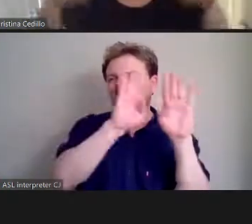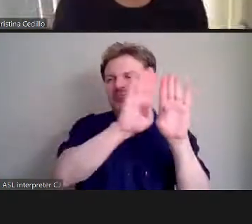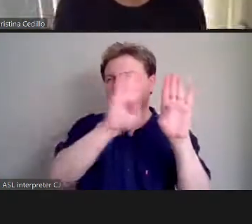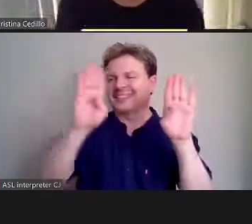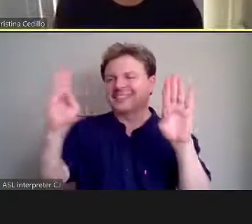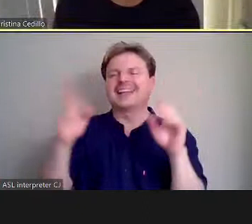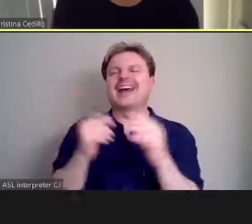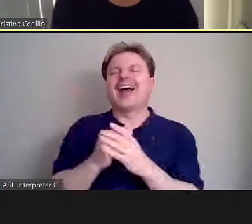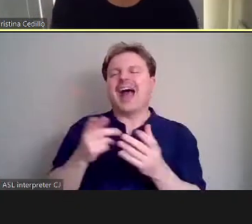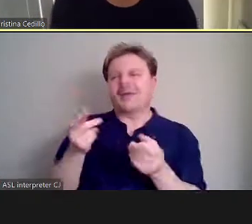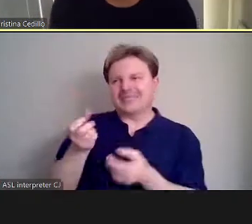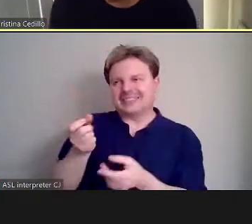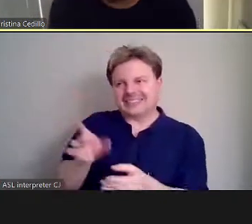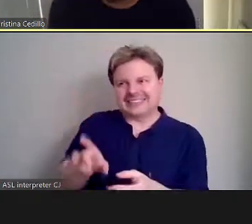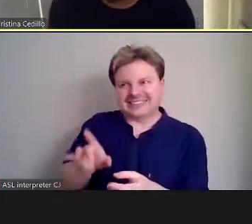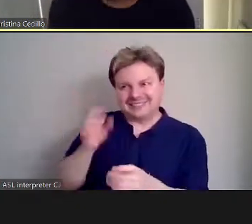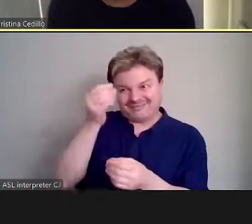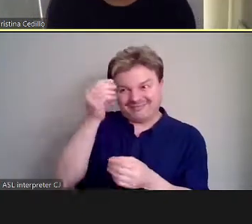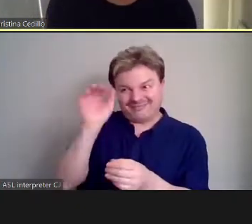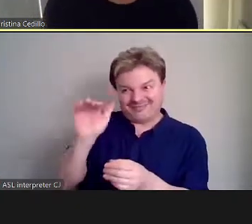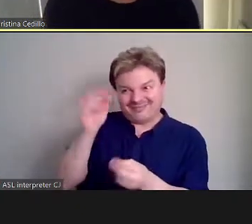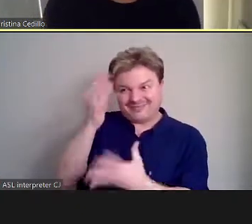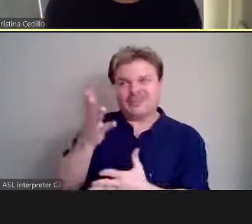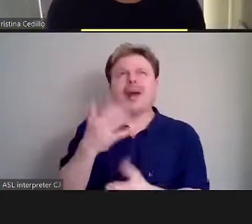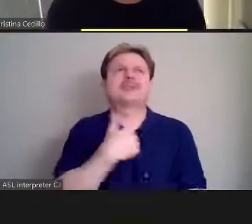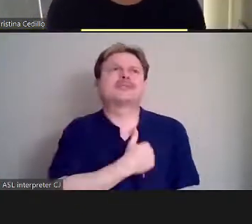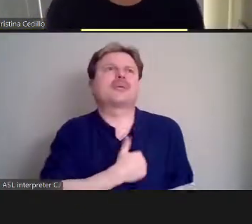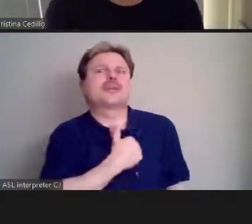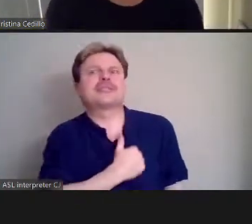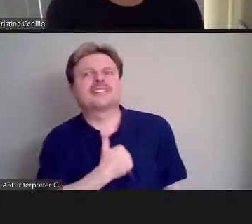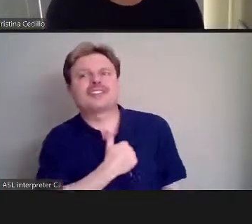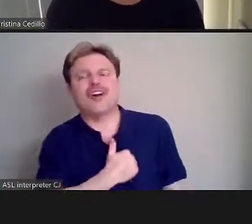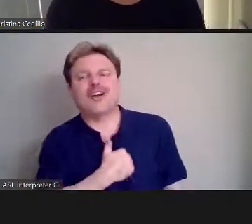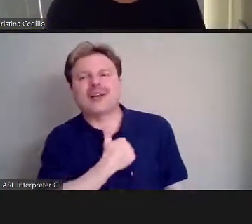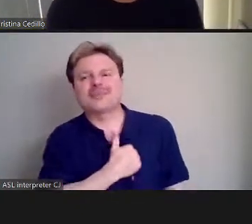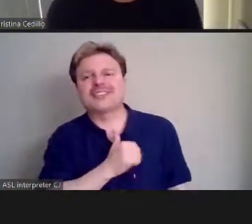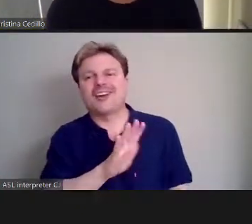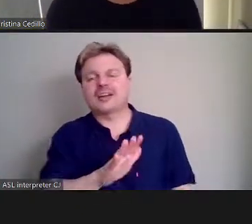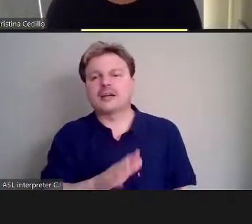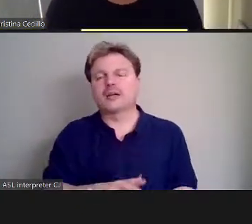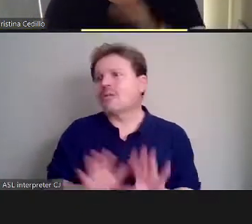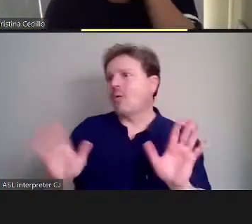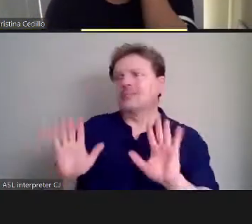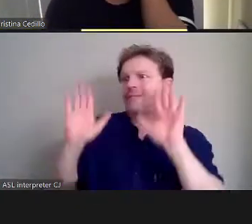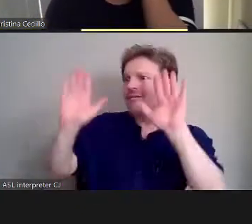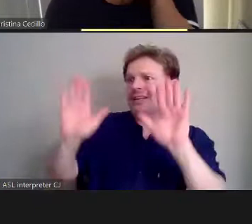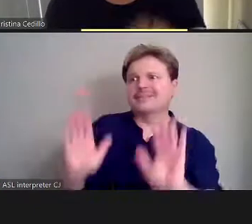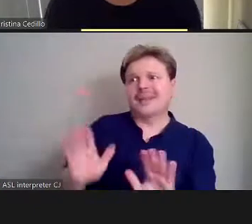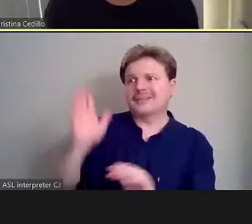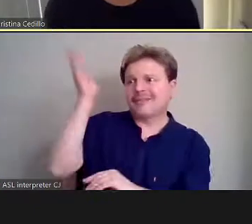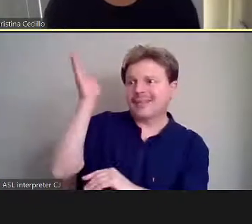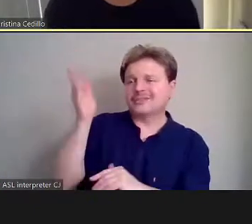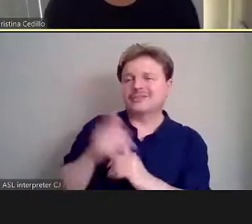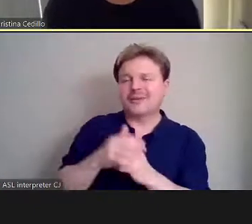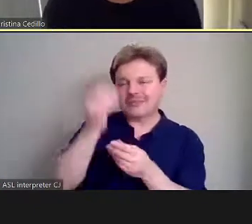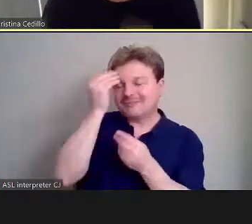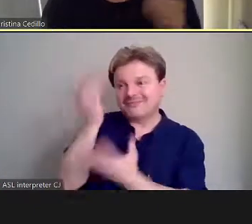out there. I'm sorry. I am so sorry. No, this is fantastic. I just figured I would let you know.